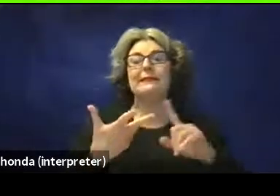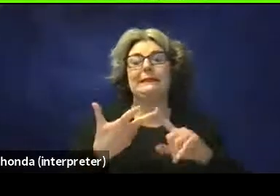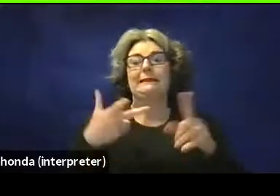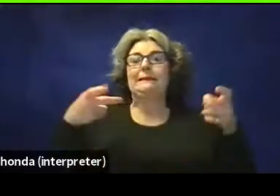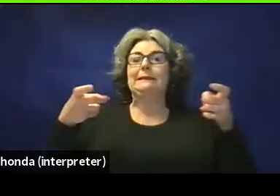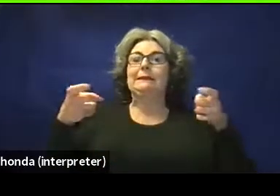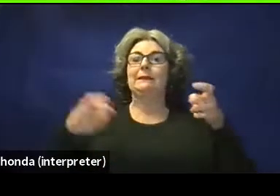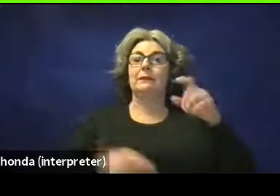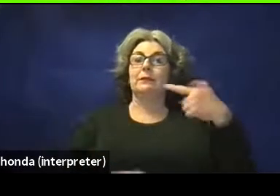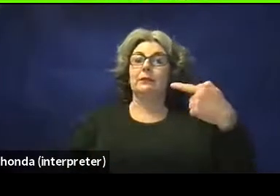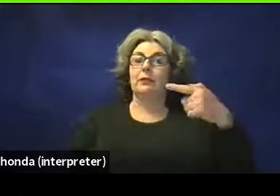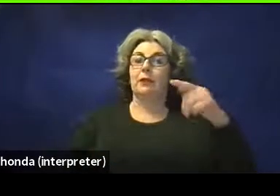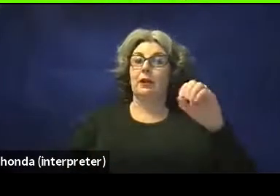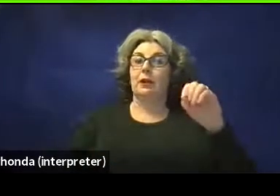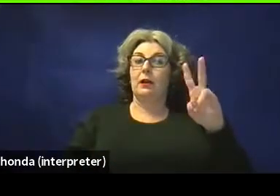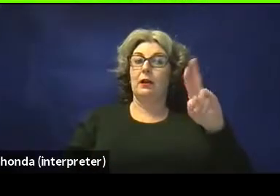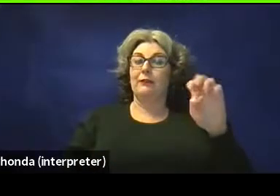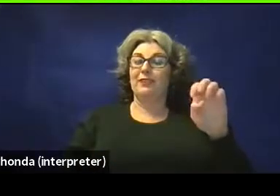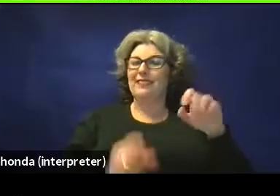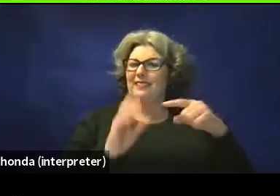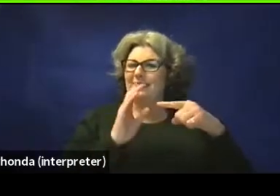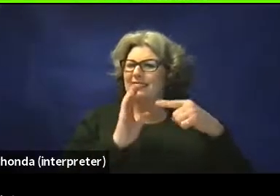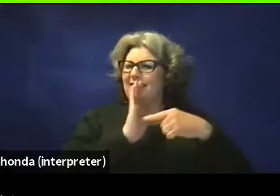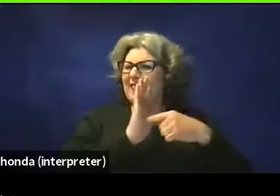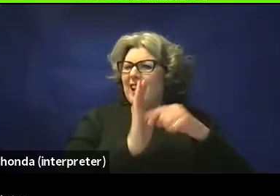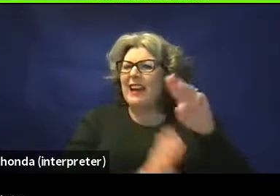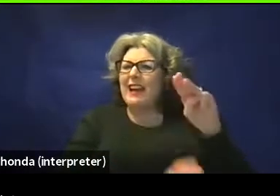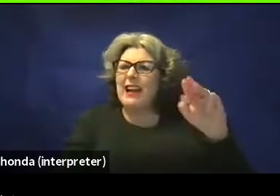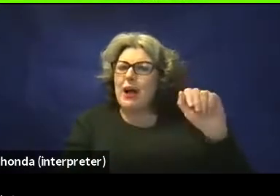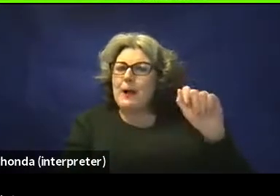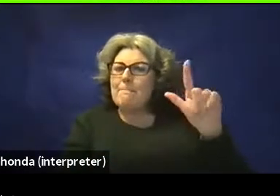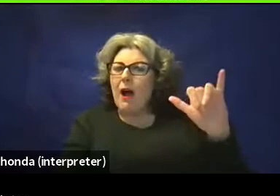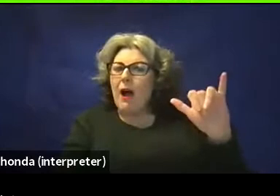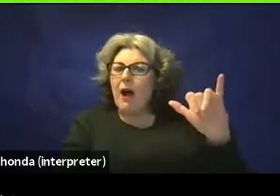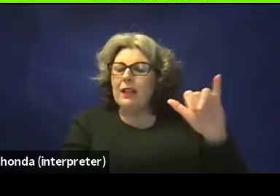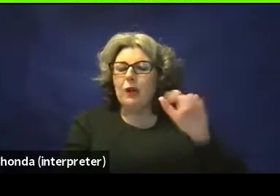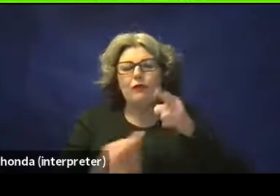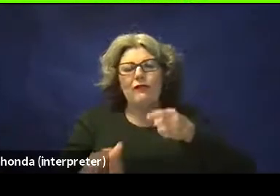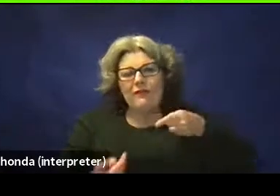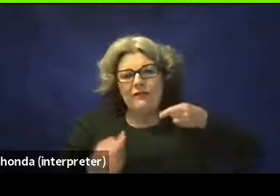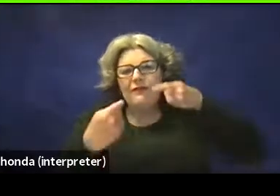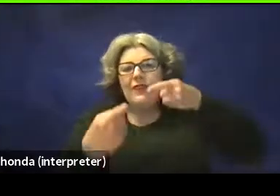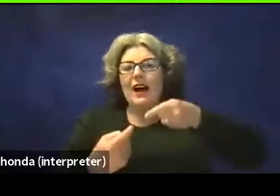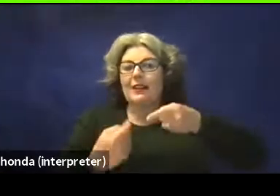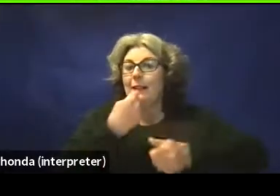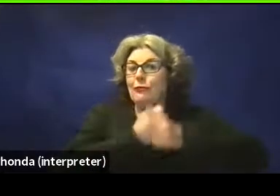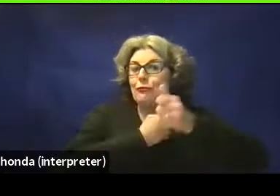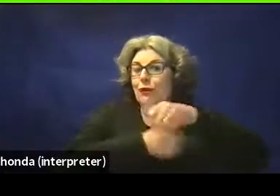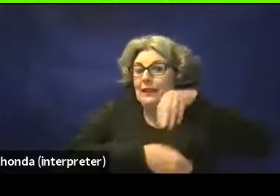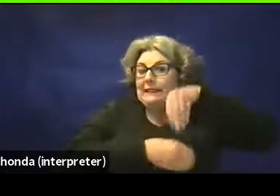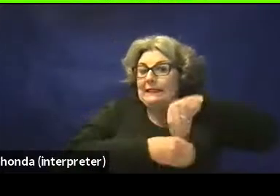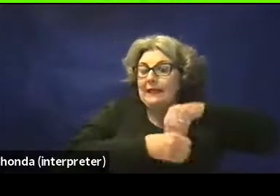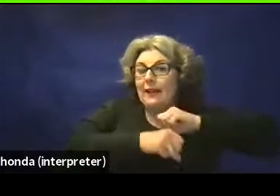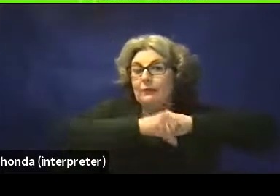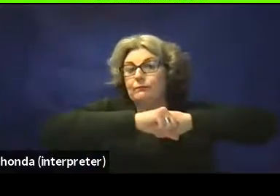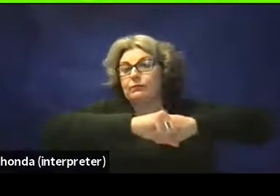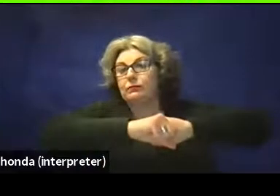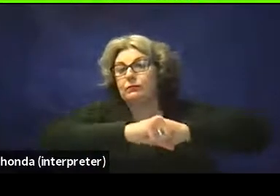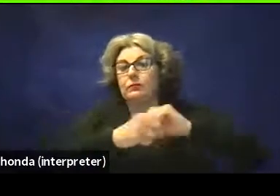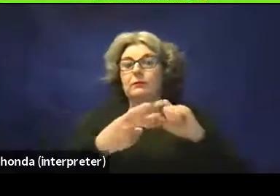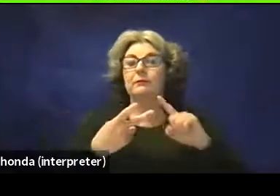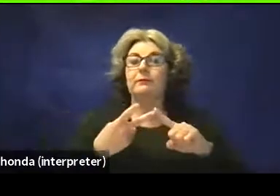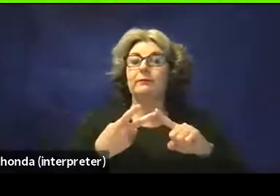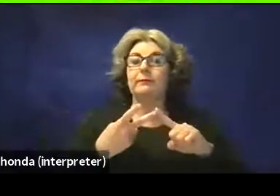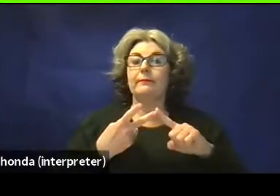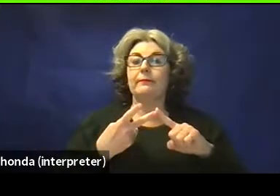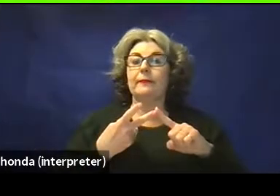governance. In a country like Mali that is fighting internal threats to security, whether